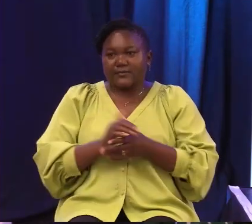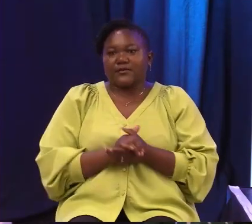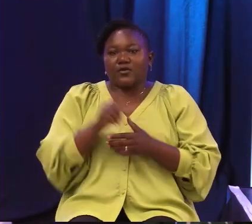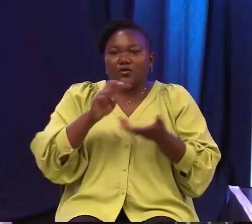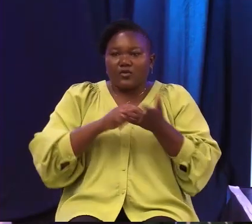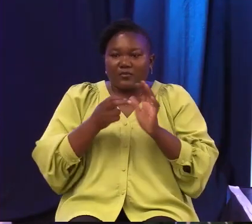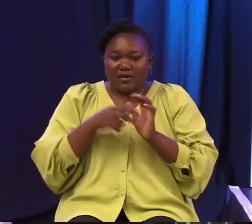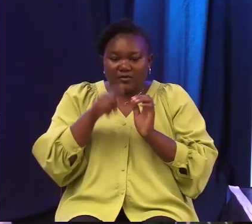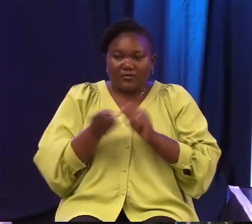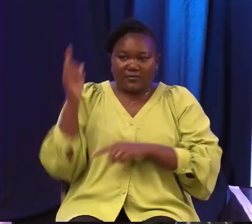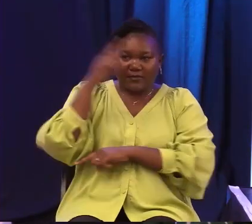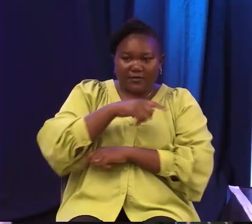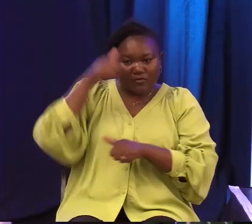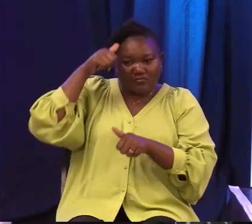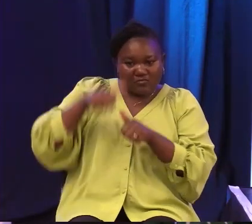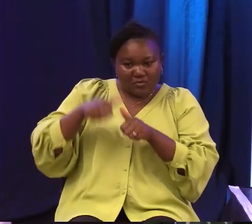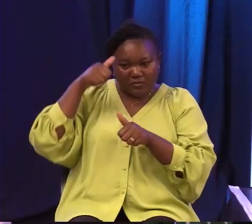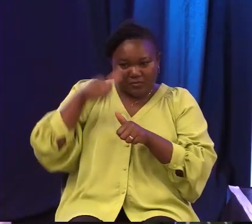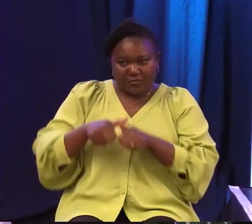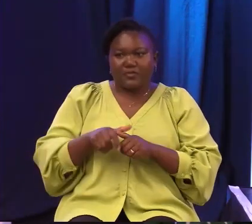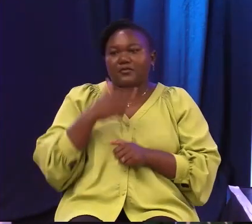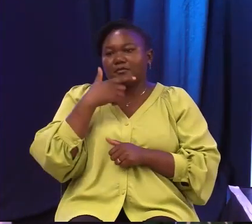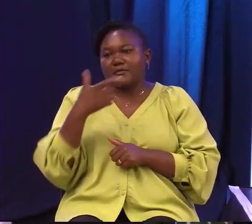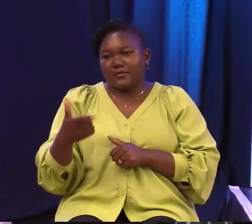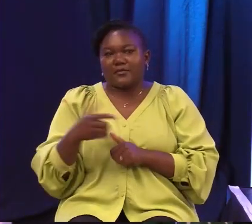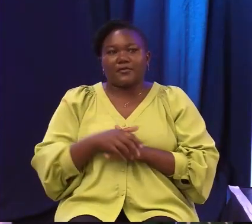commemoration of the Day of the Namibian Child. Thank you.